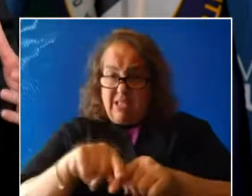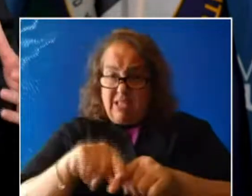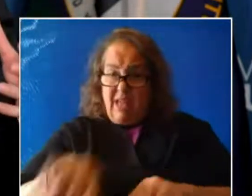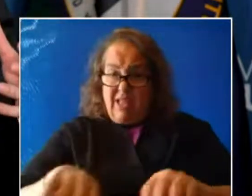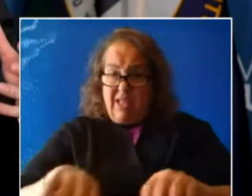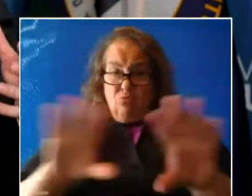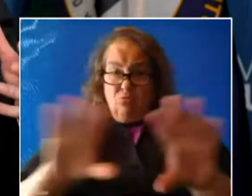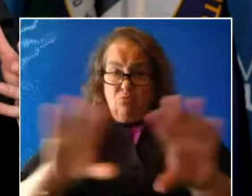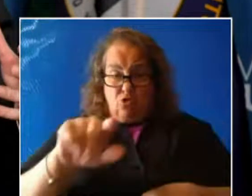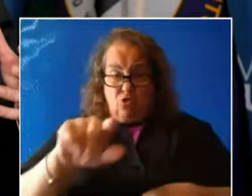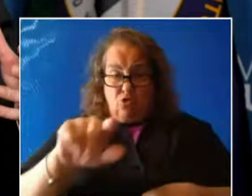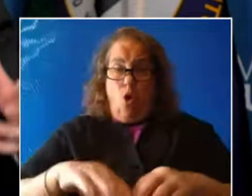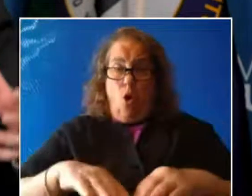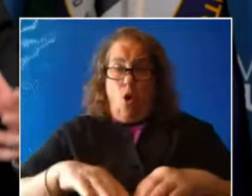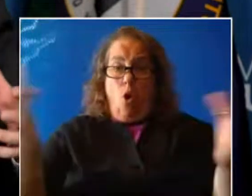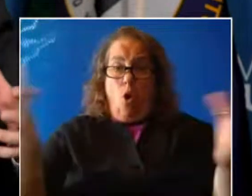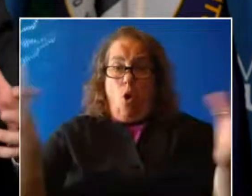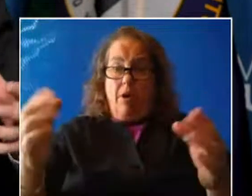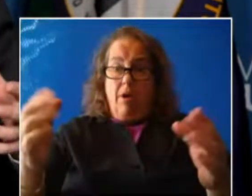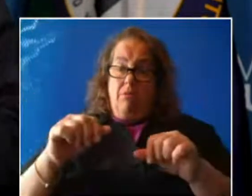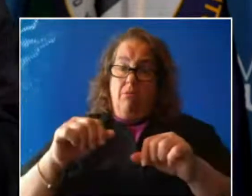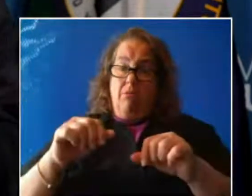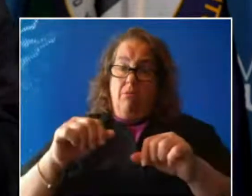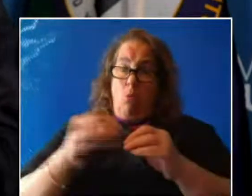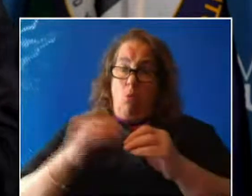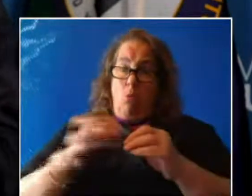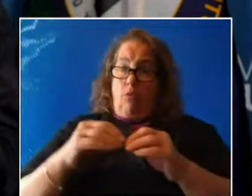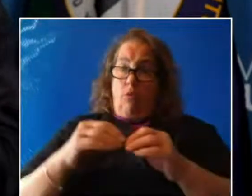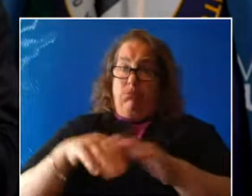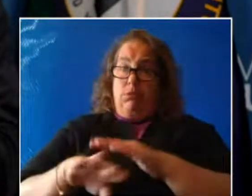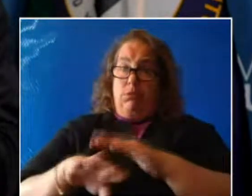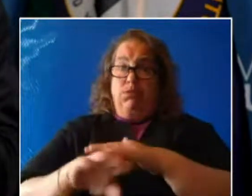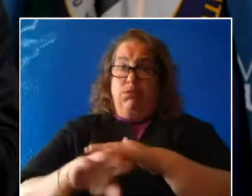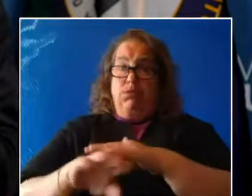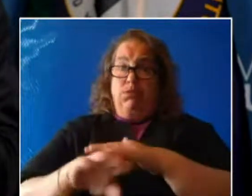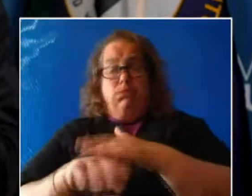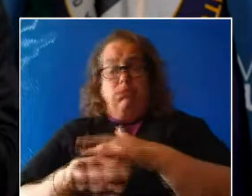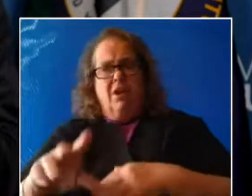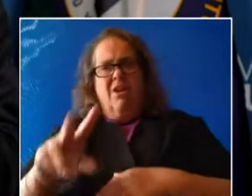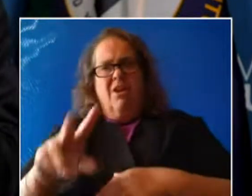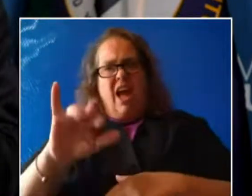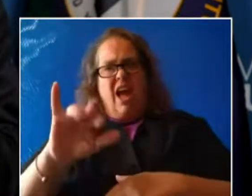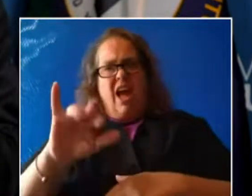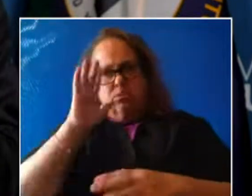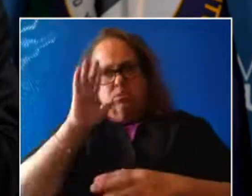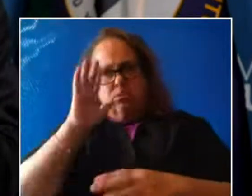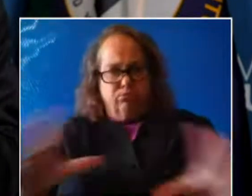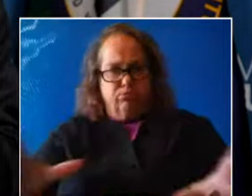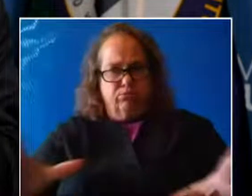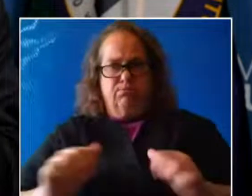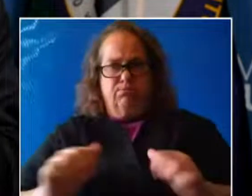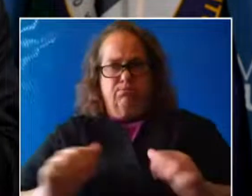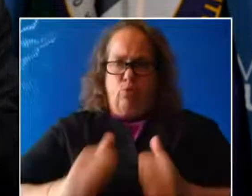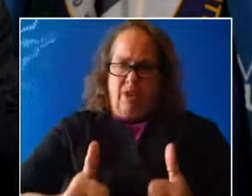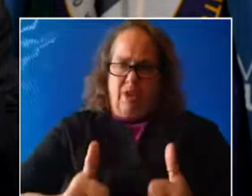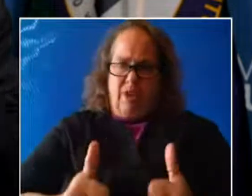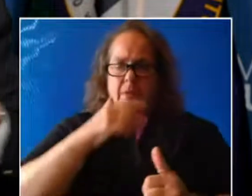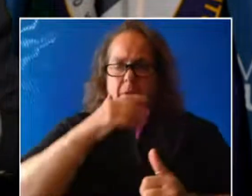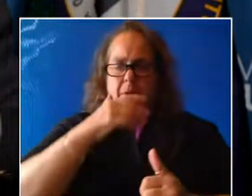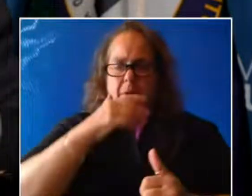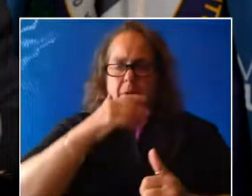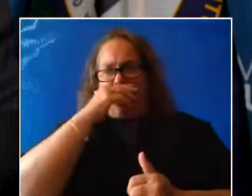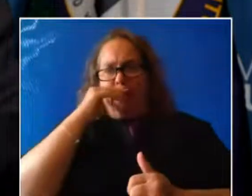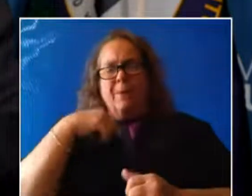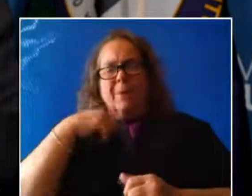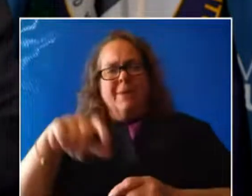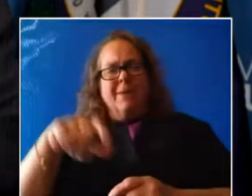chance to spread and to aggressively spread, unless we have the right amount of people vaccinated, in which